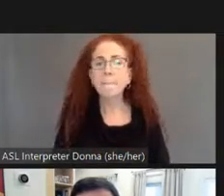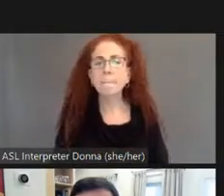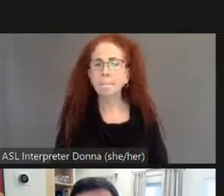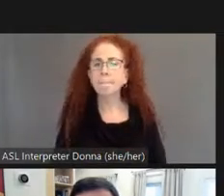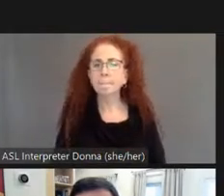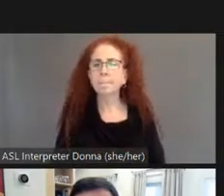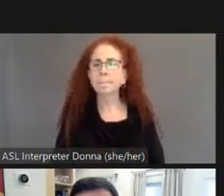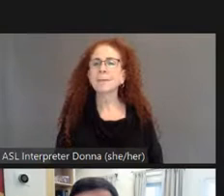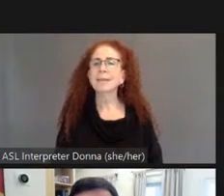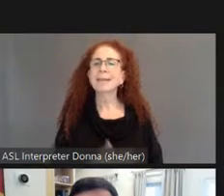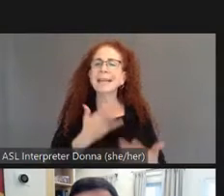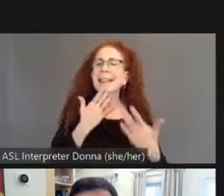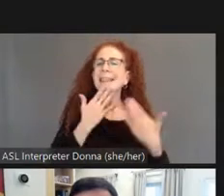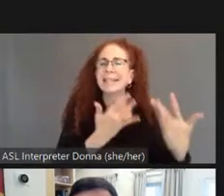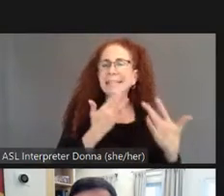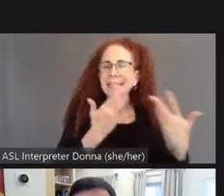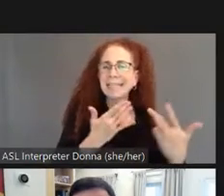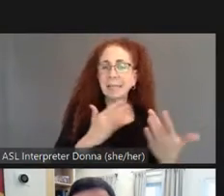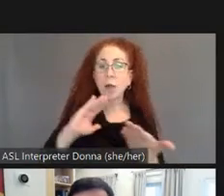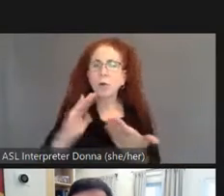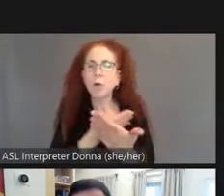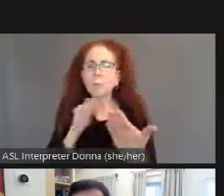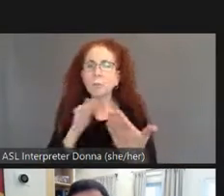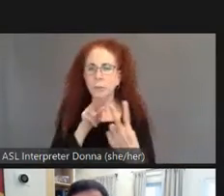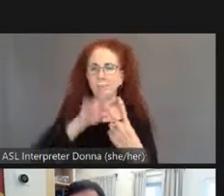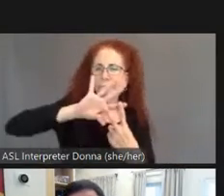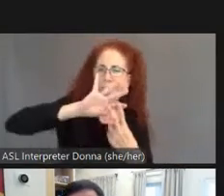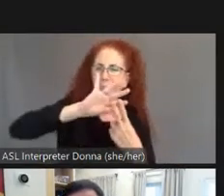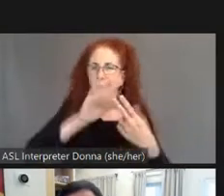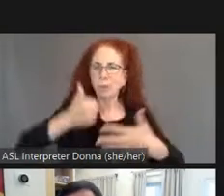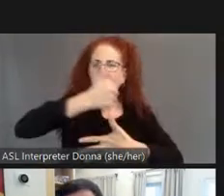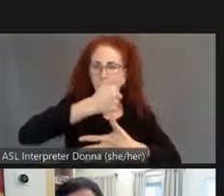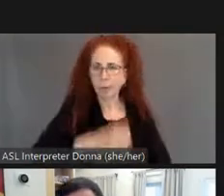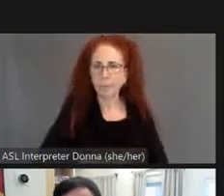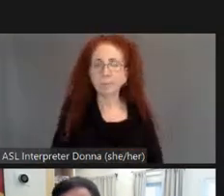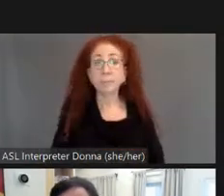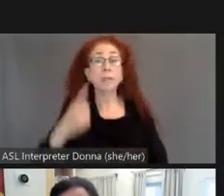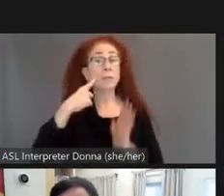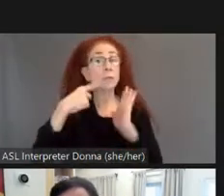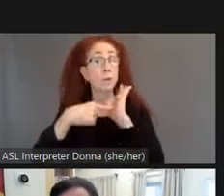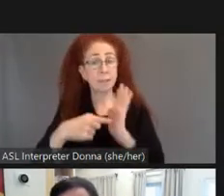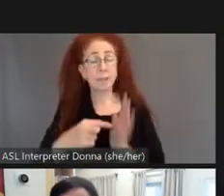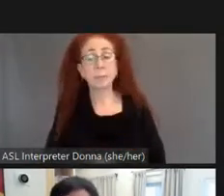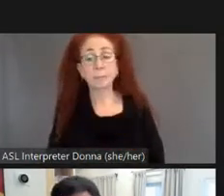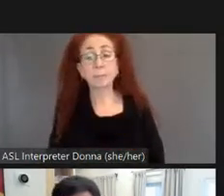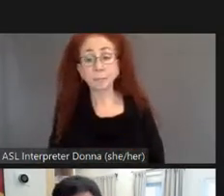the singing and the music. Because, for an example,